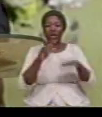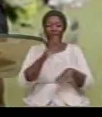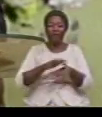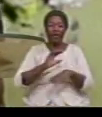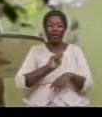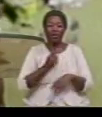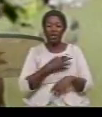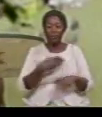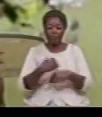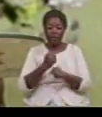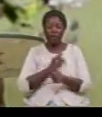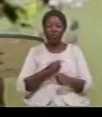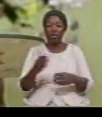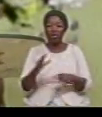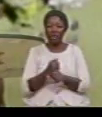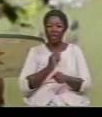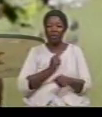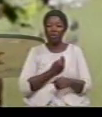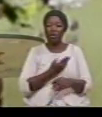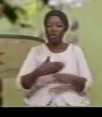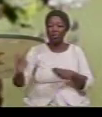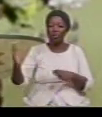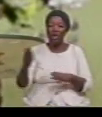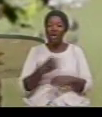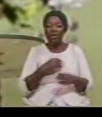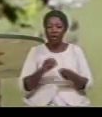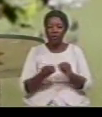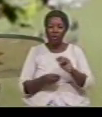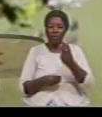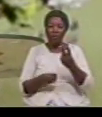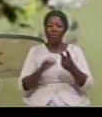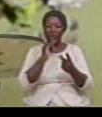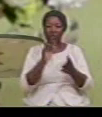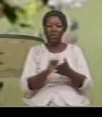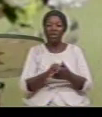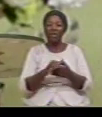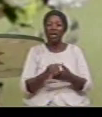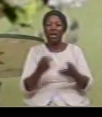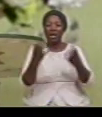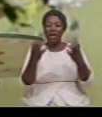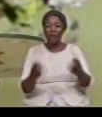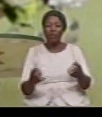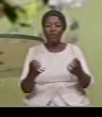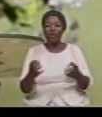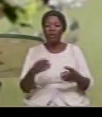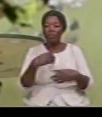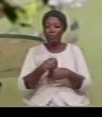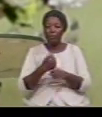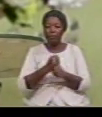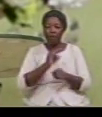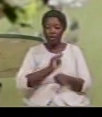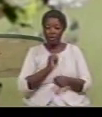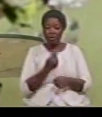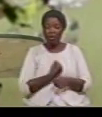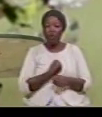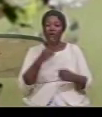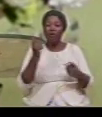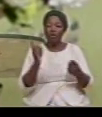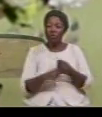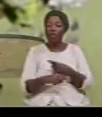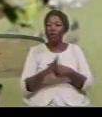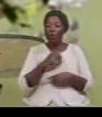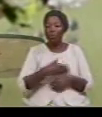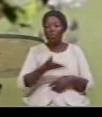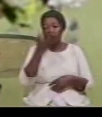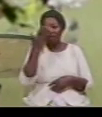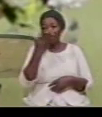away. Number two, leprosy begins in an insignificant way, but later its effect